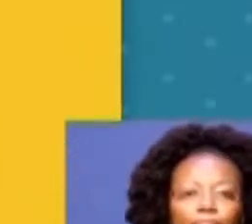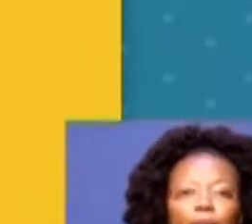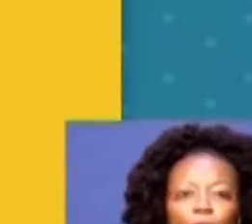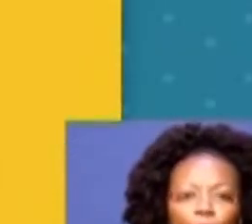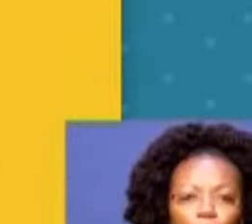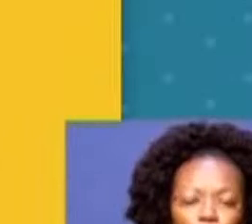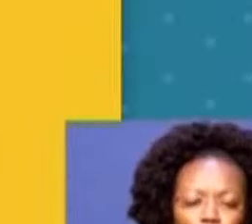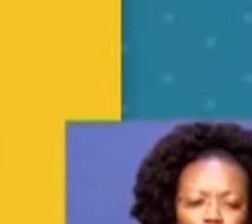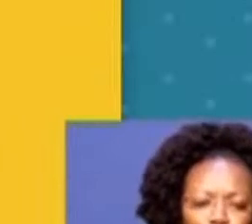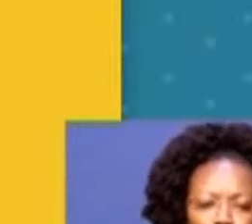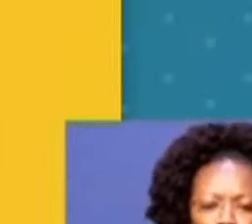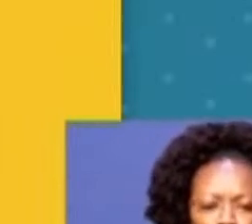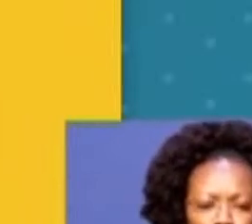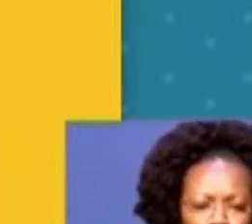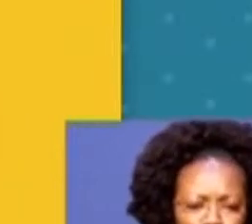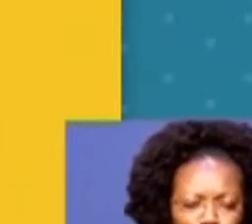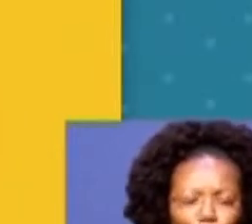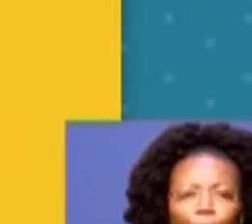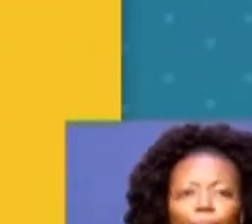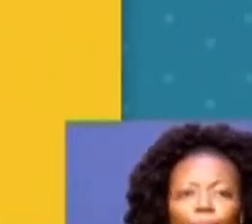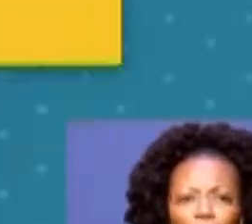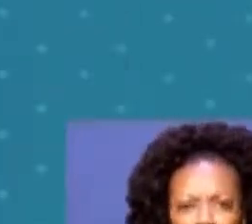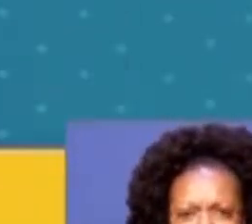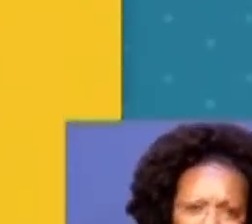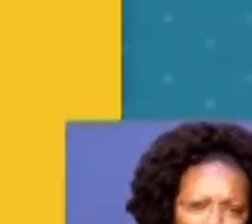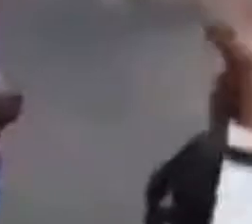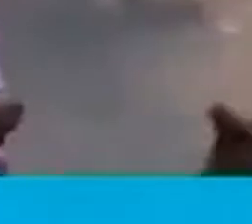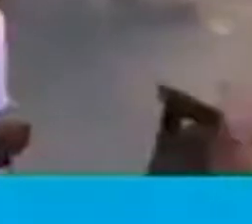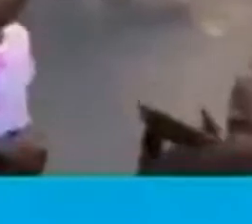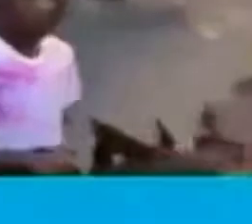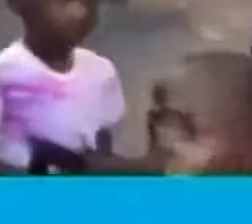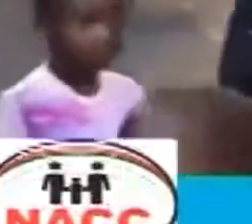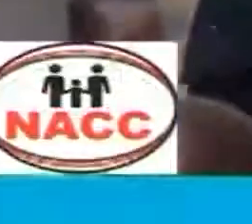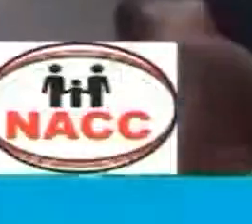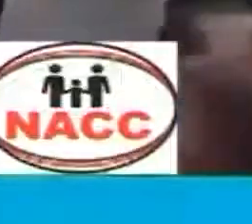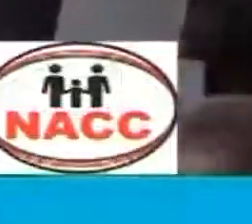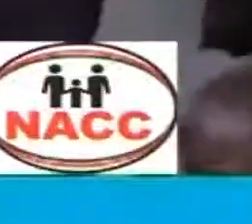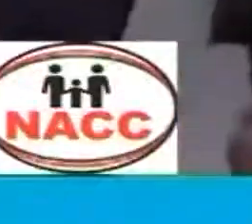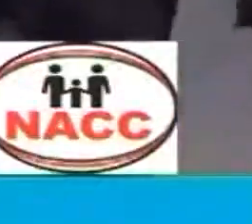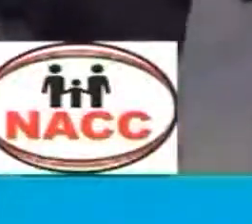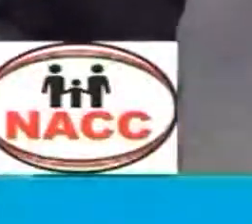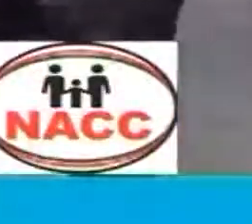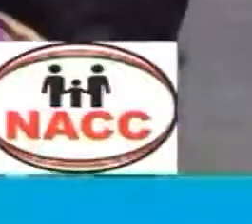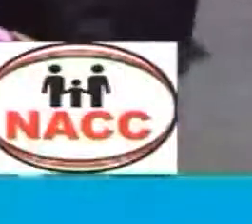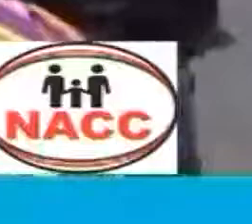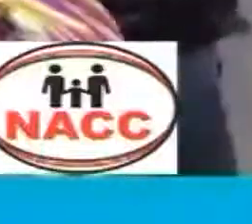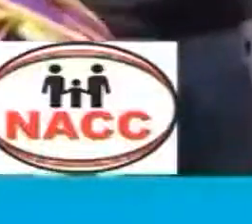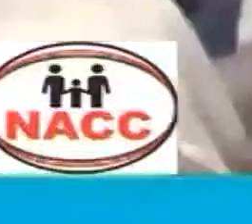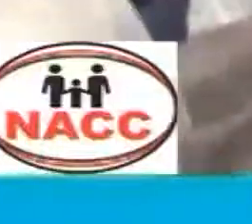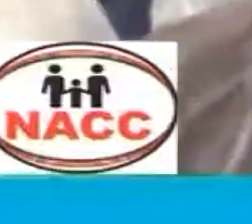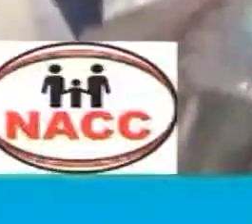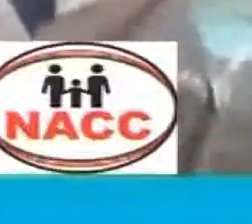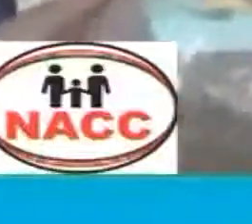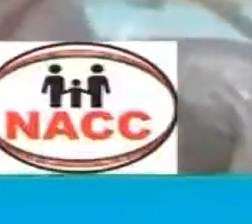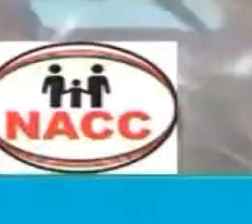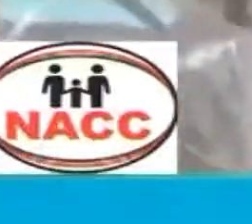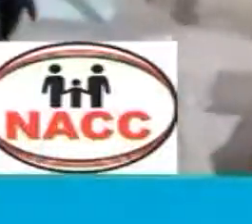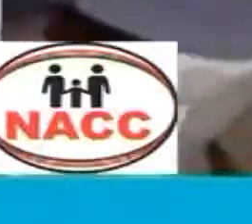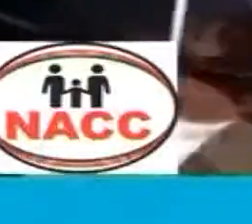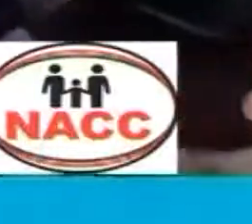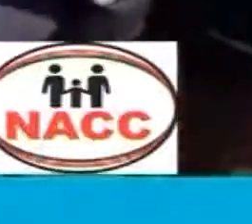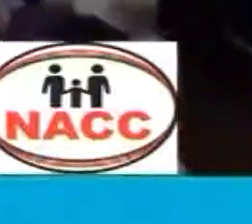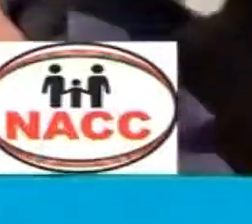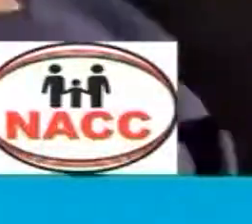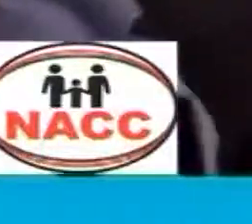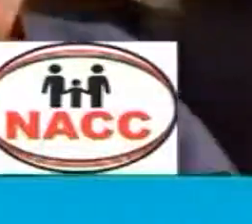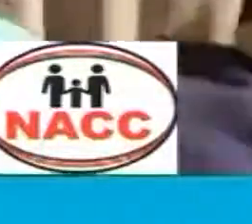mwilini yuko katika hatari ya kuambukizwa COVID-19. Hundreds of migrants who've been reportedly living in this church since January